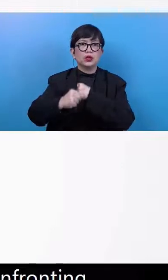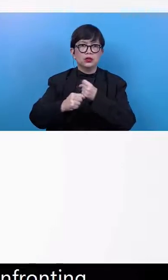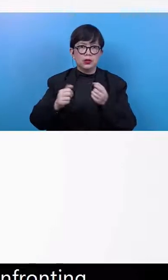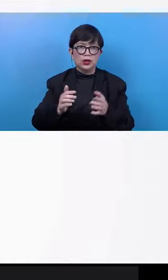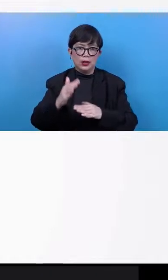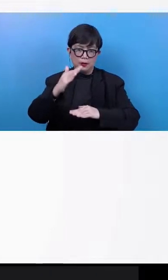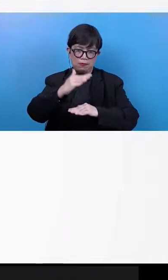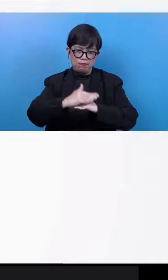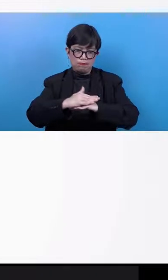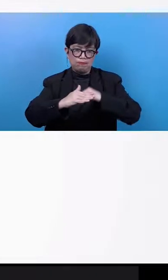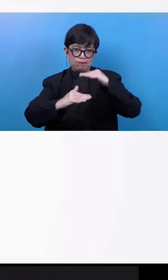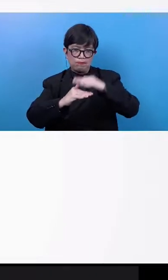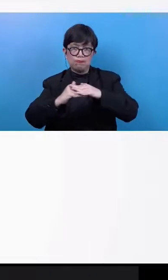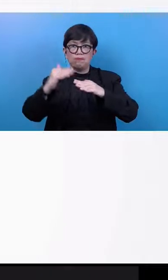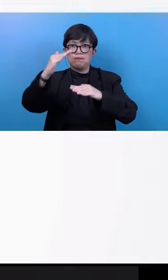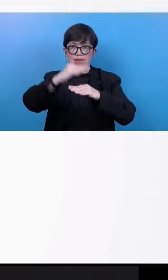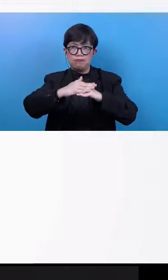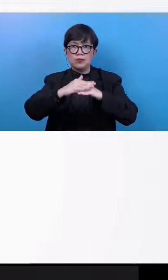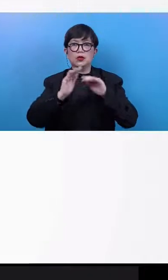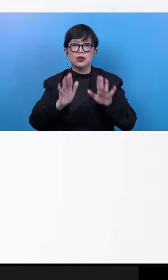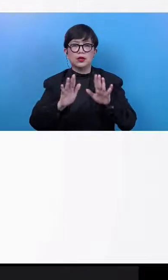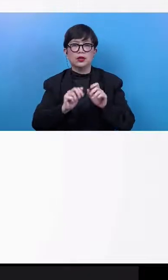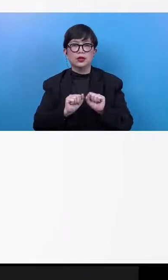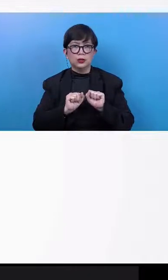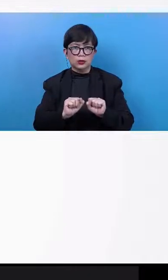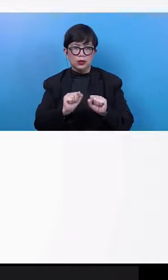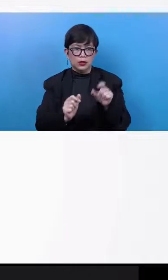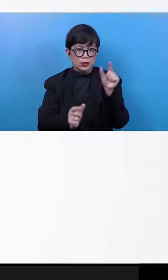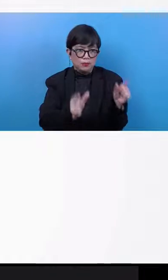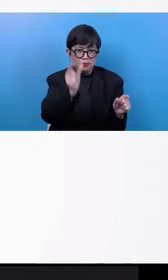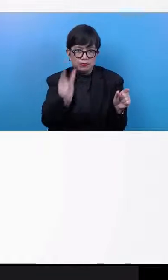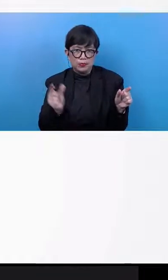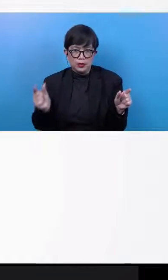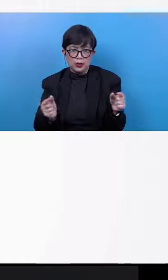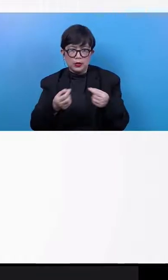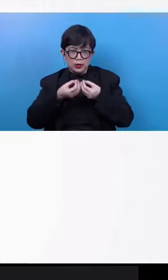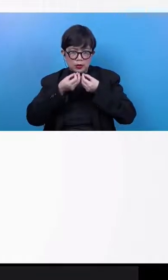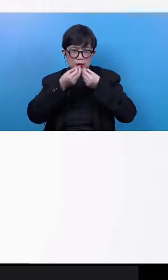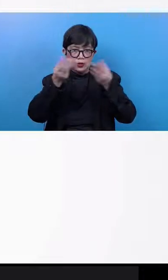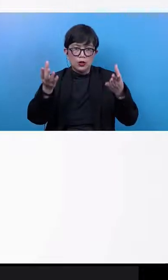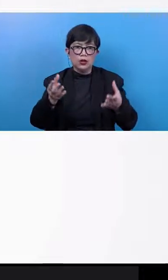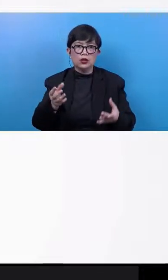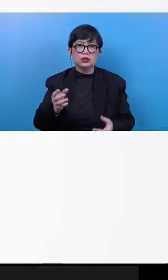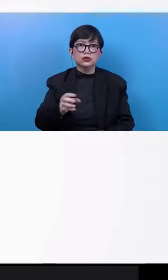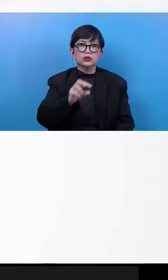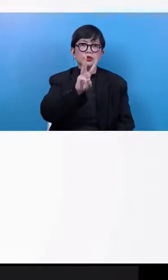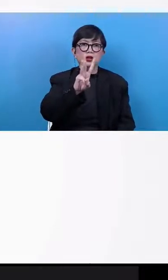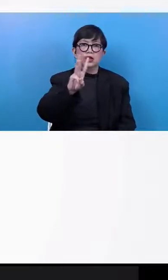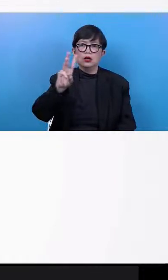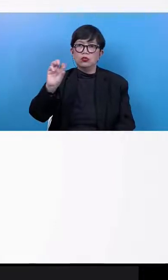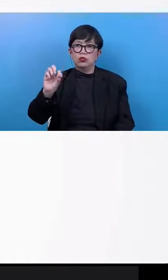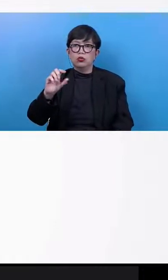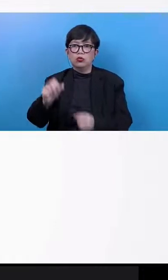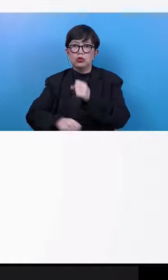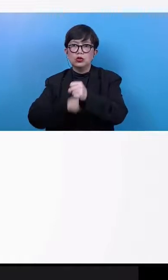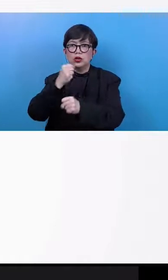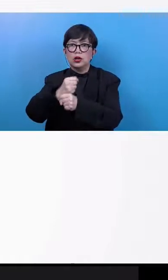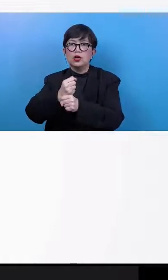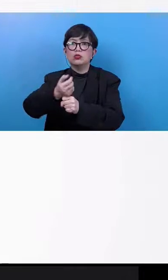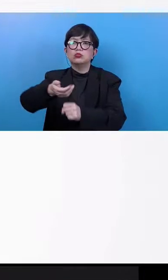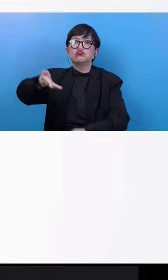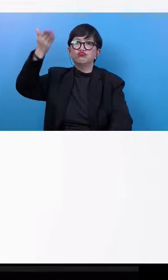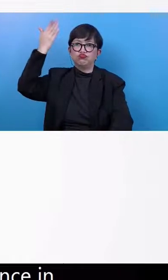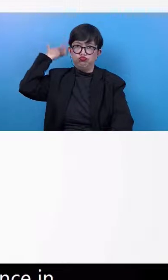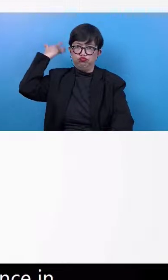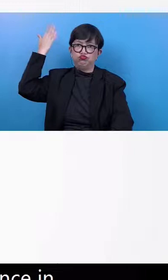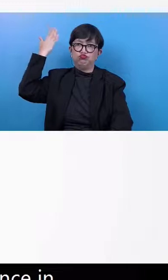introduced in a human development report almost 30 years ago. But it is actually acquiring heightened relevance in today's